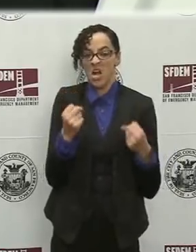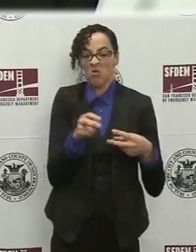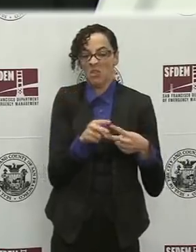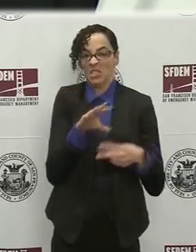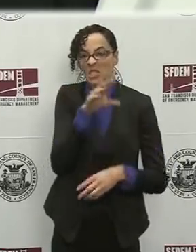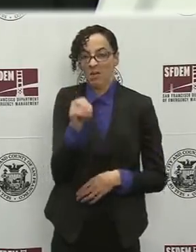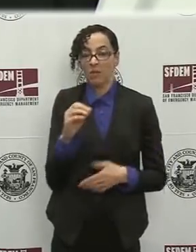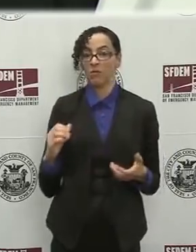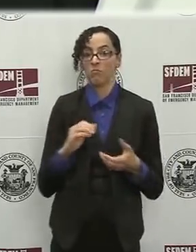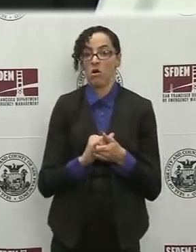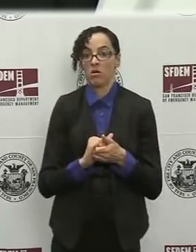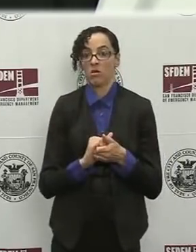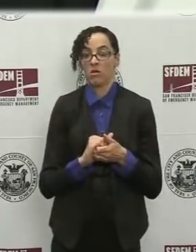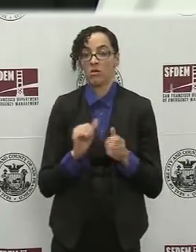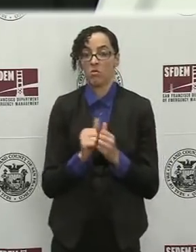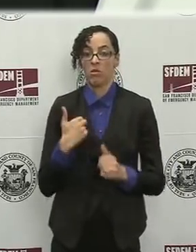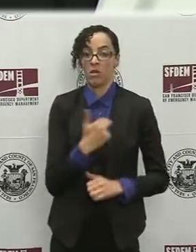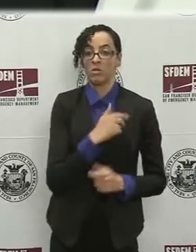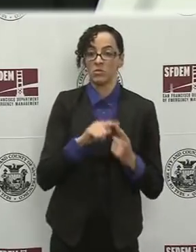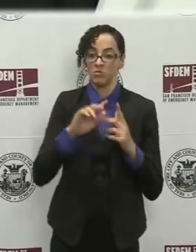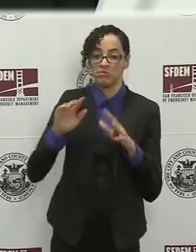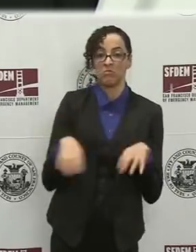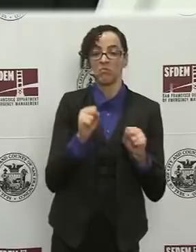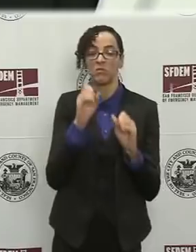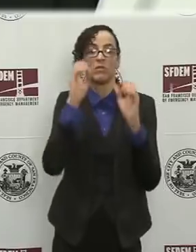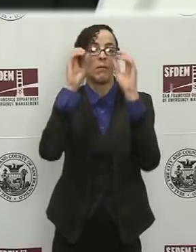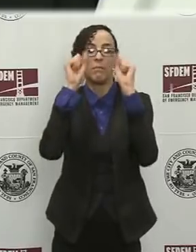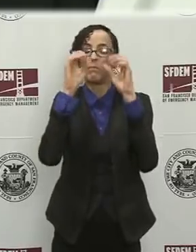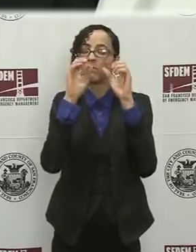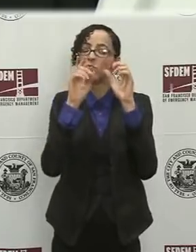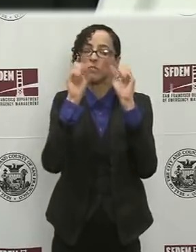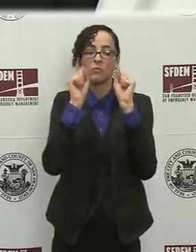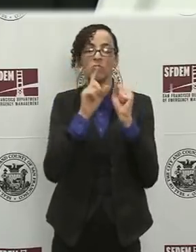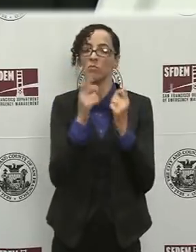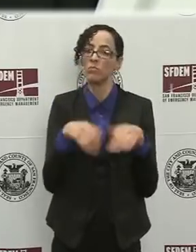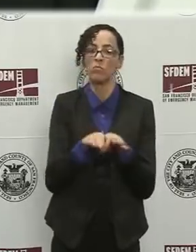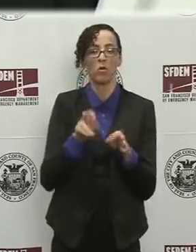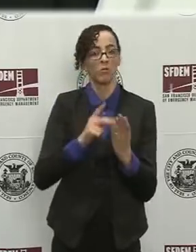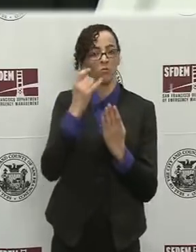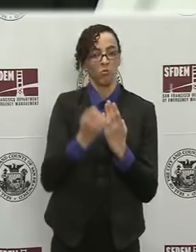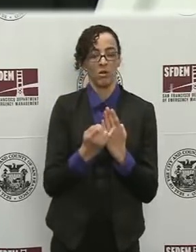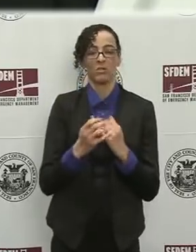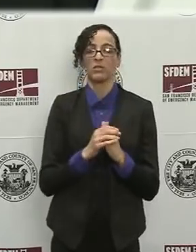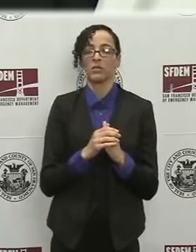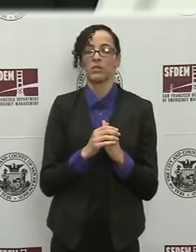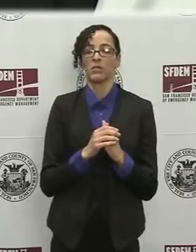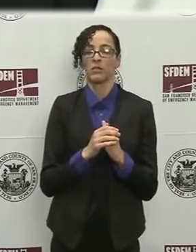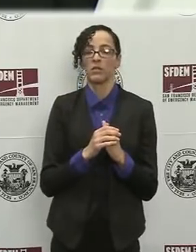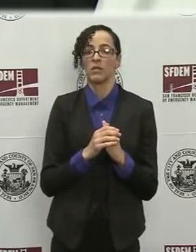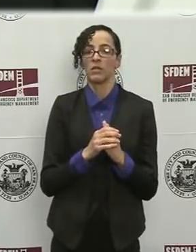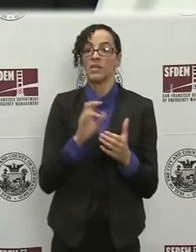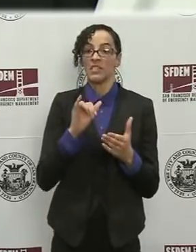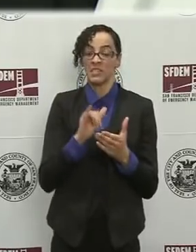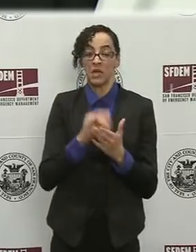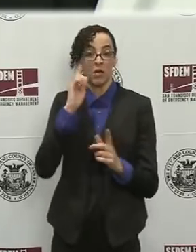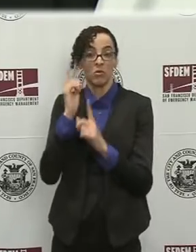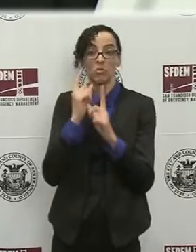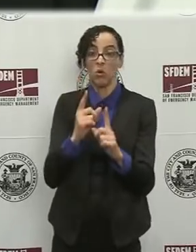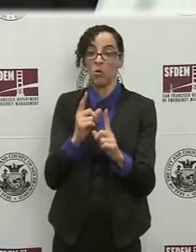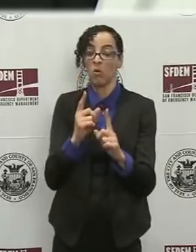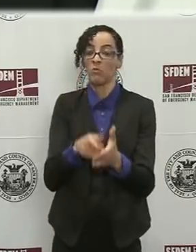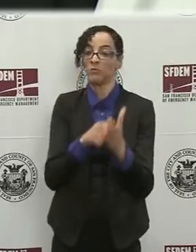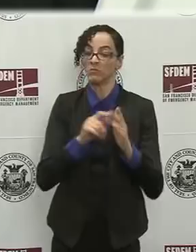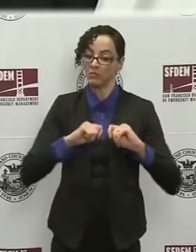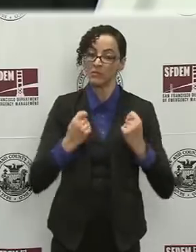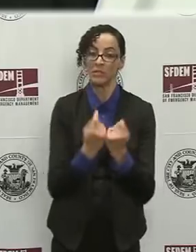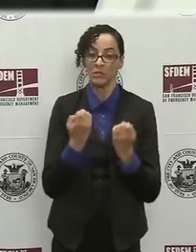this incredibly important project. This has really been a team effort, and I especially want to thank the Port of San Francisco, the